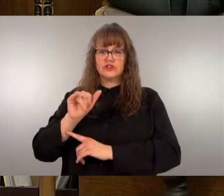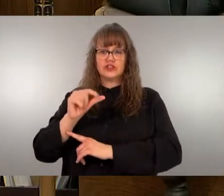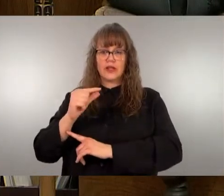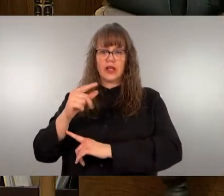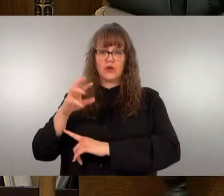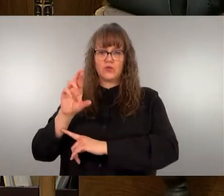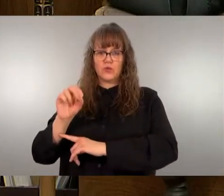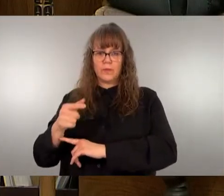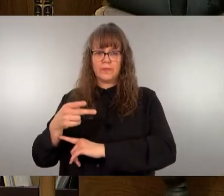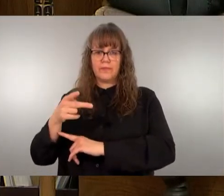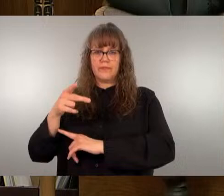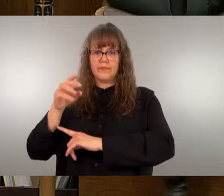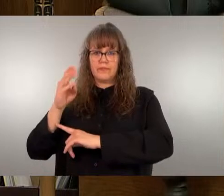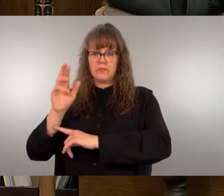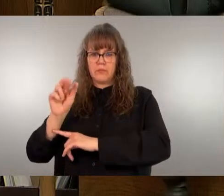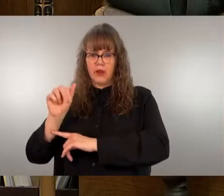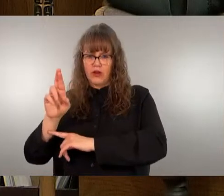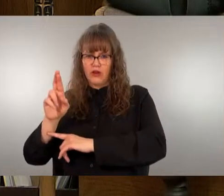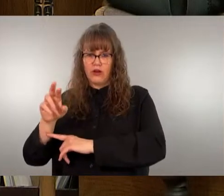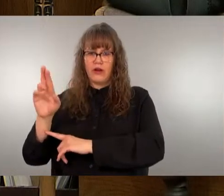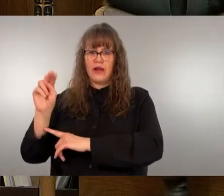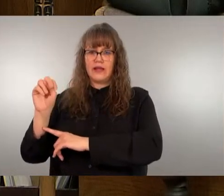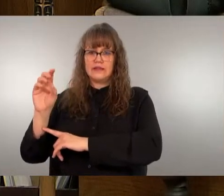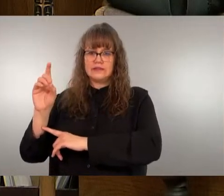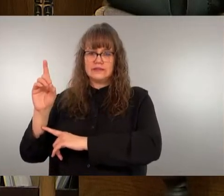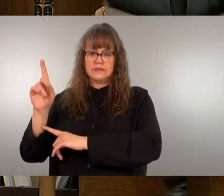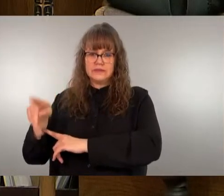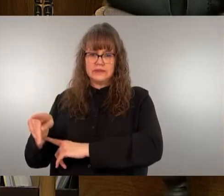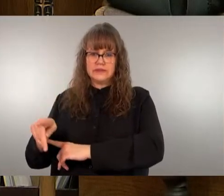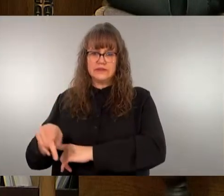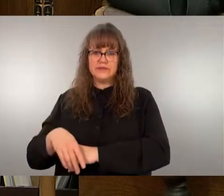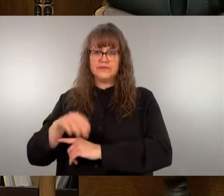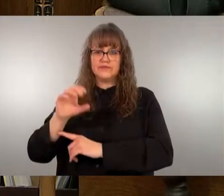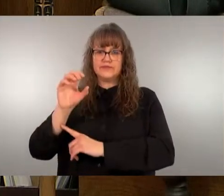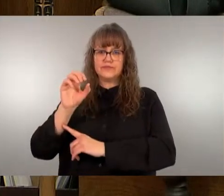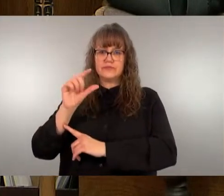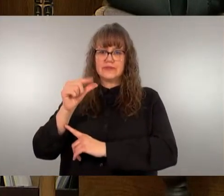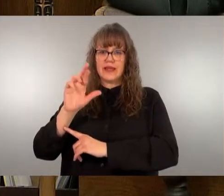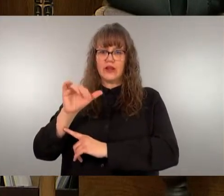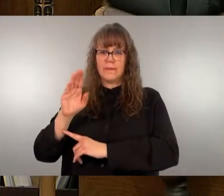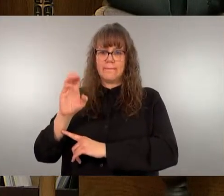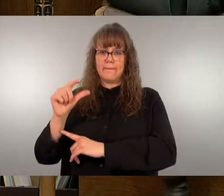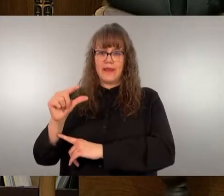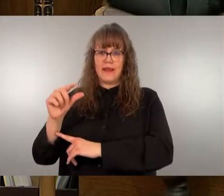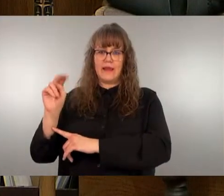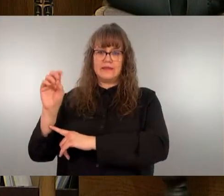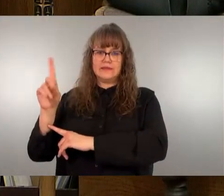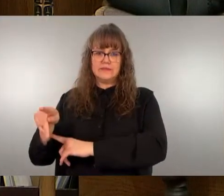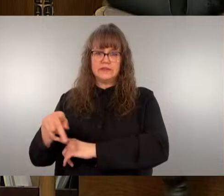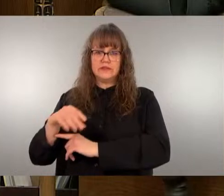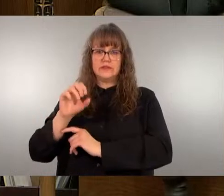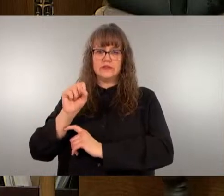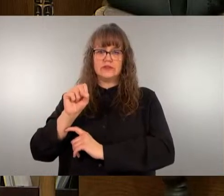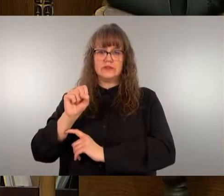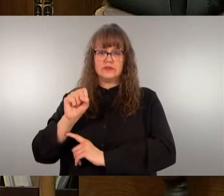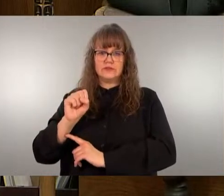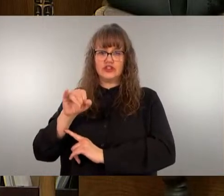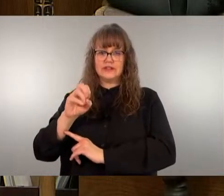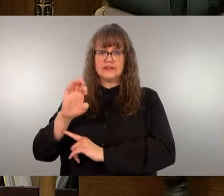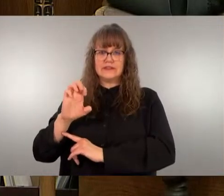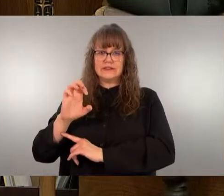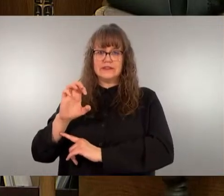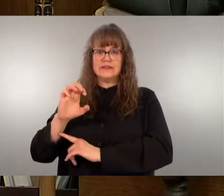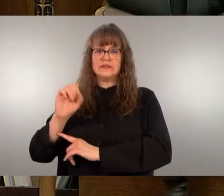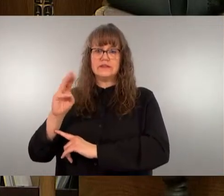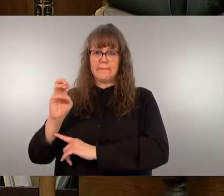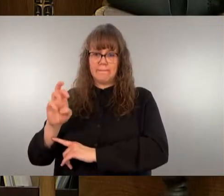Begg, BC NDP. Surrey Newton, Jesse Sumner, BC NDP. Surrey North, Mandeep